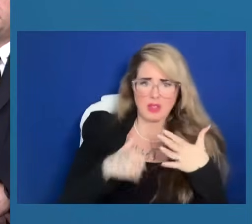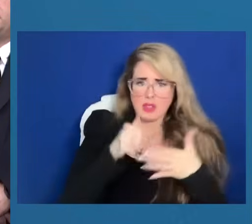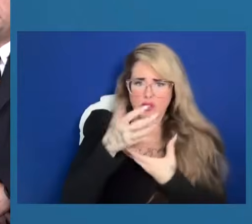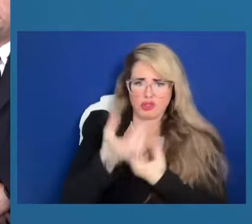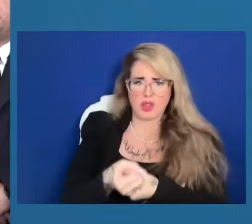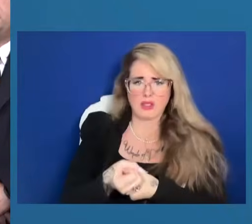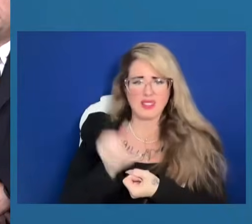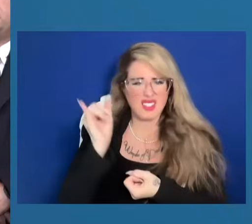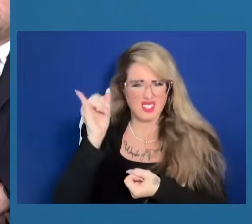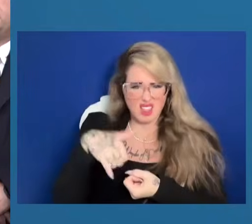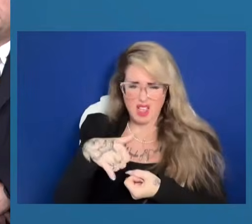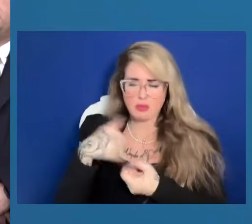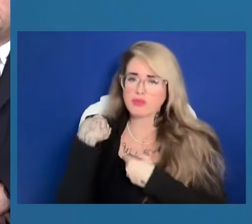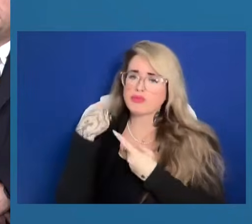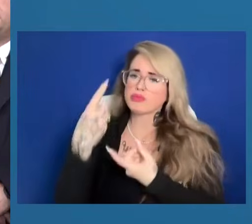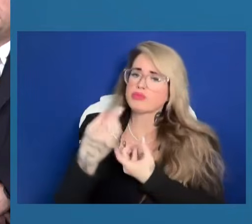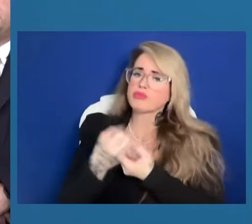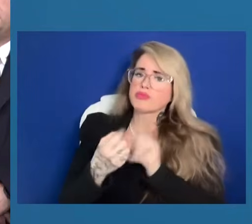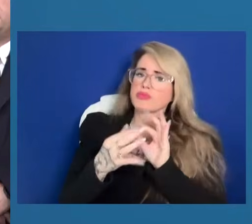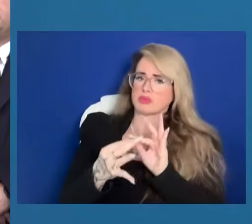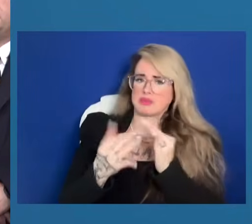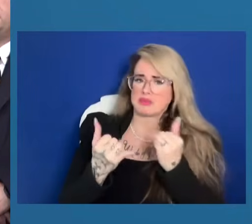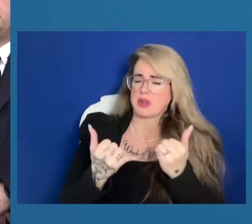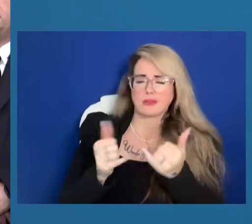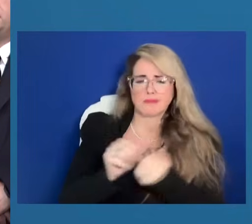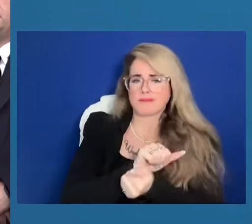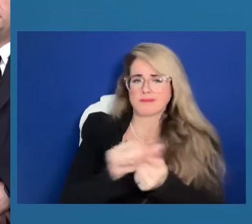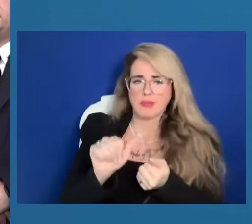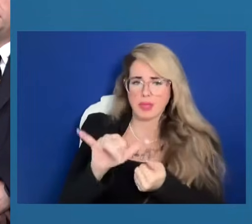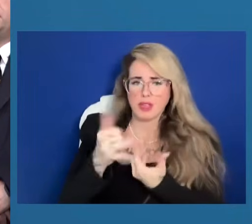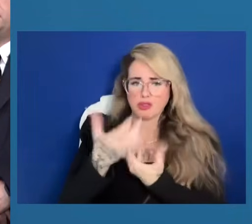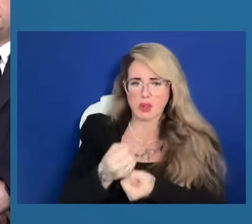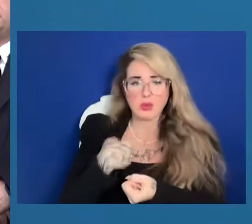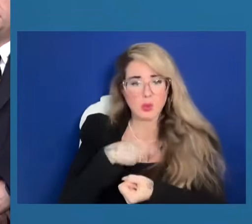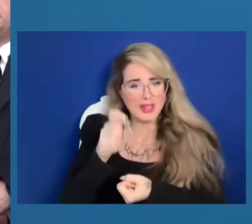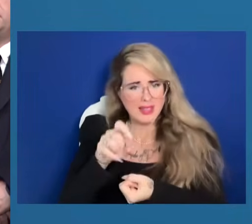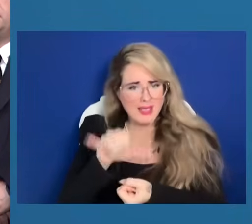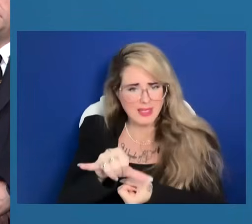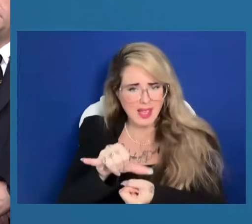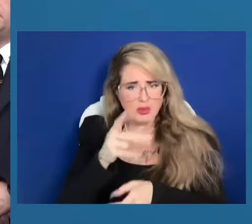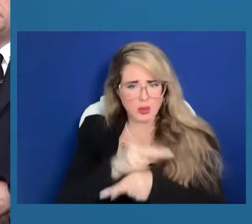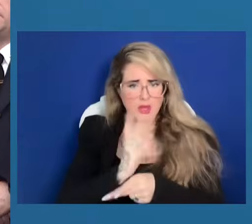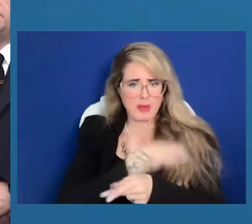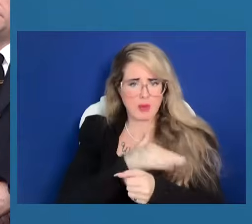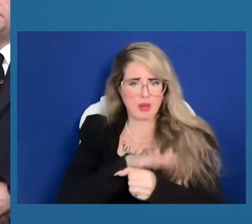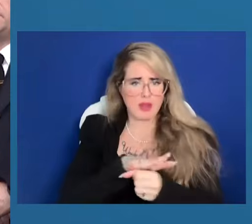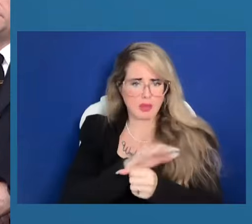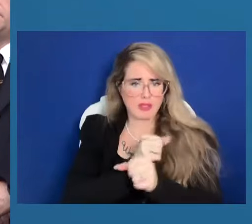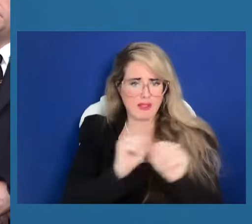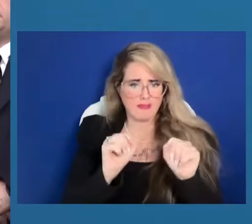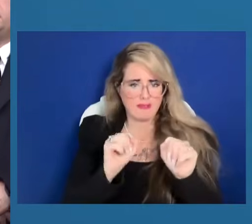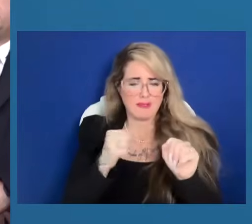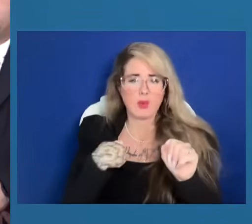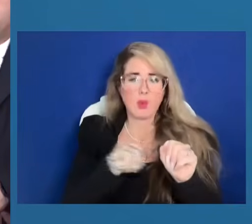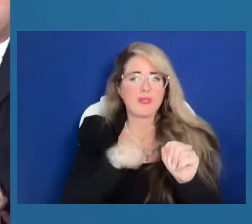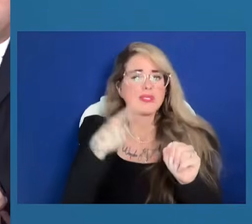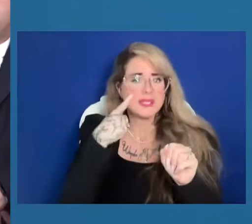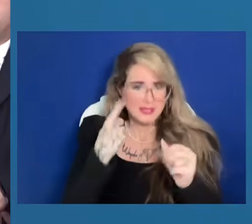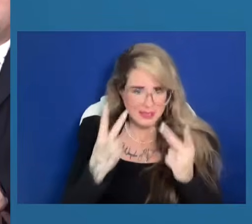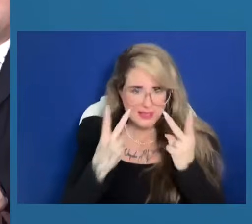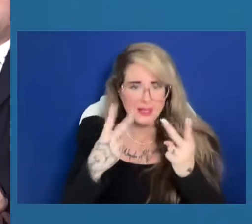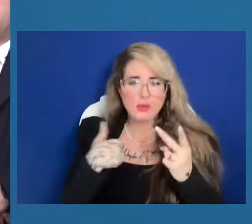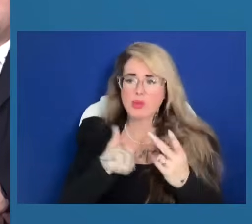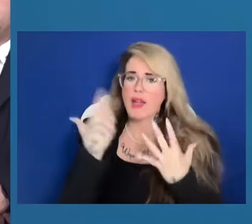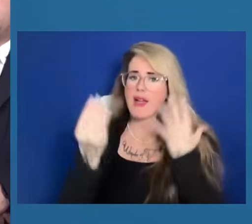of law enforcement that we rely on to keep our neighborhoods safe. And I just want to note, we've seen that firsthand. We've been out in the community, we've